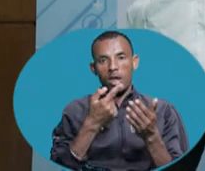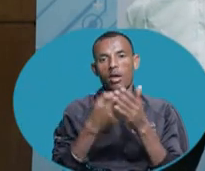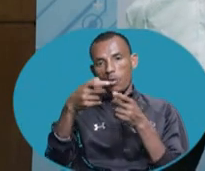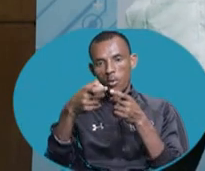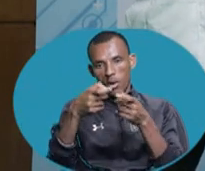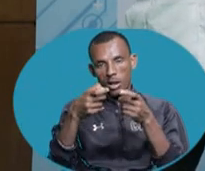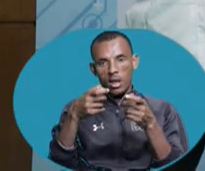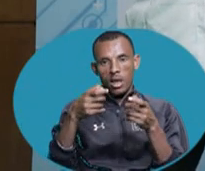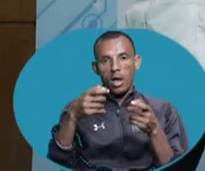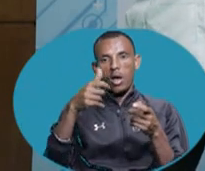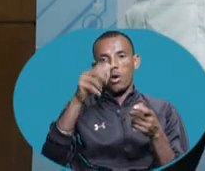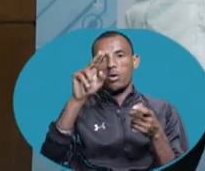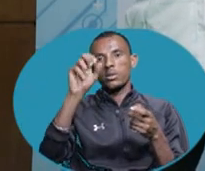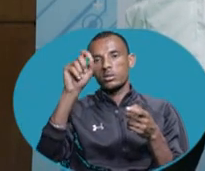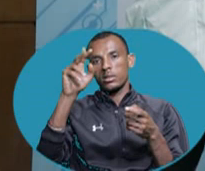conquered Austria,